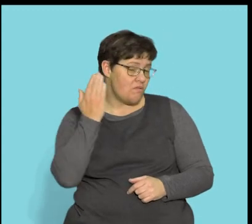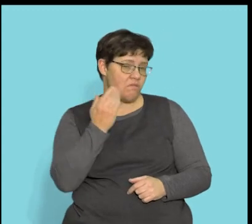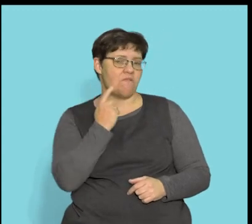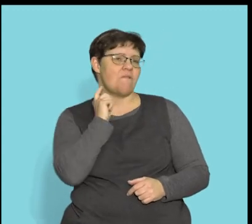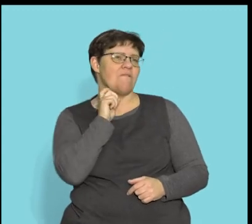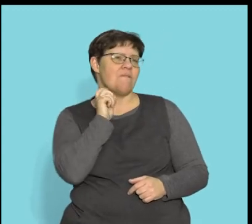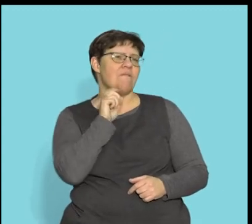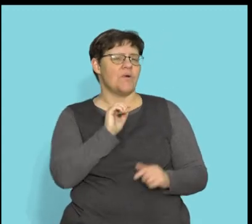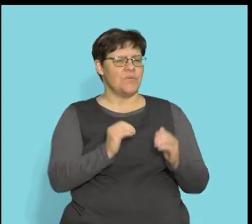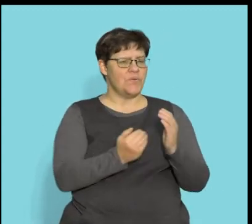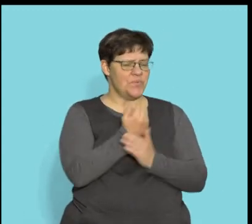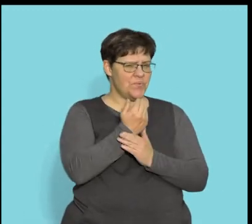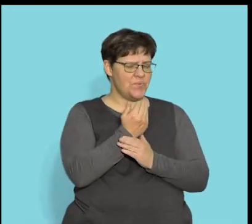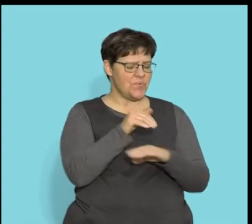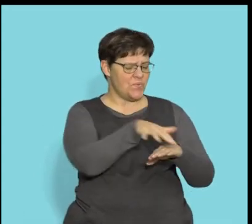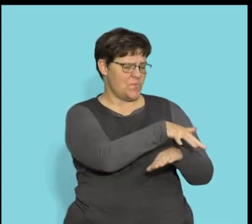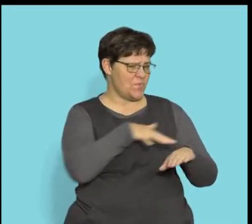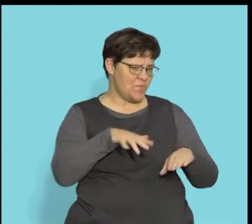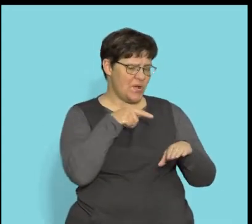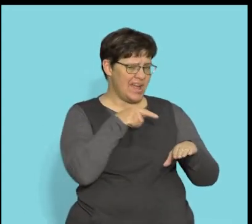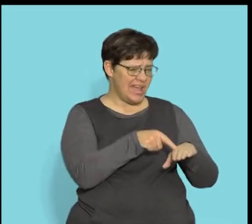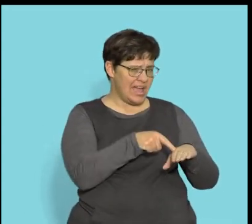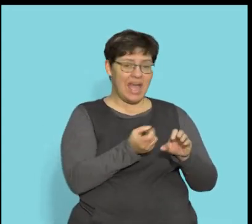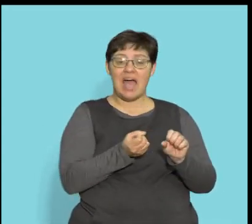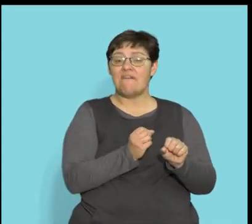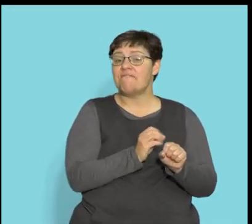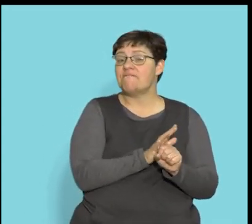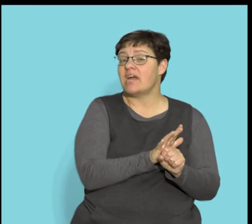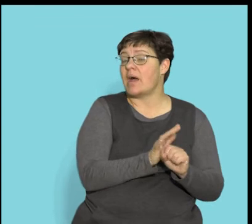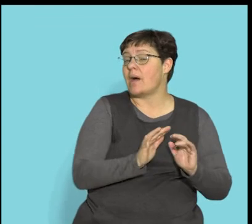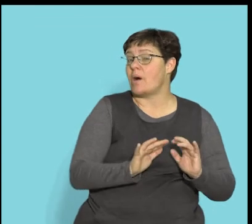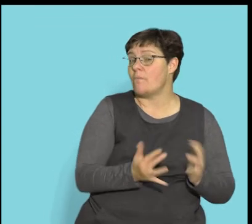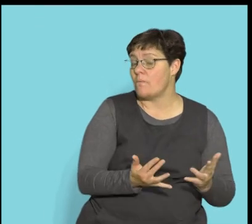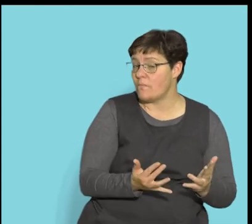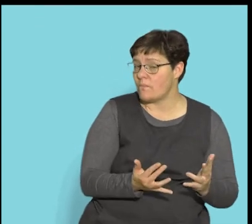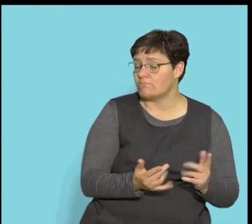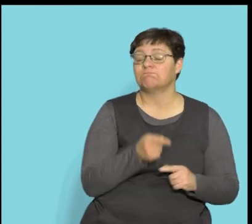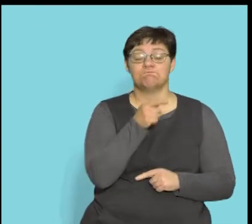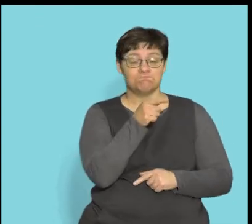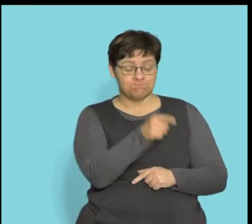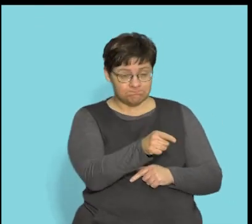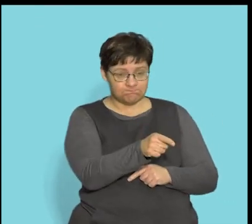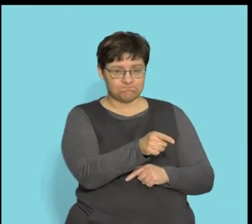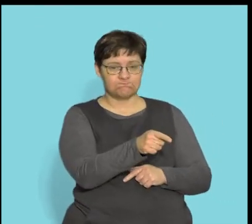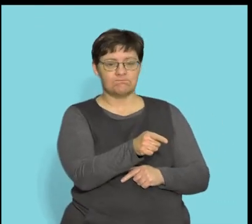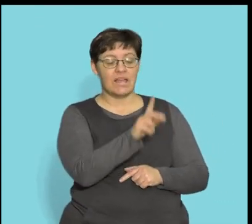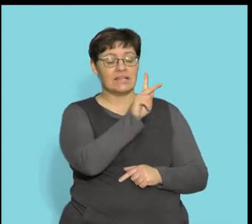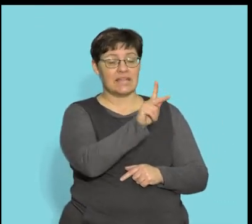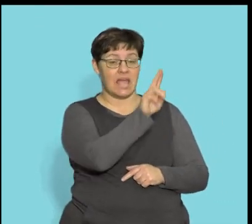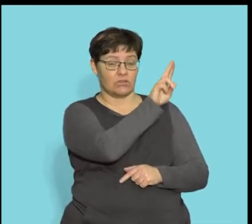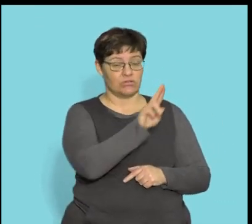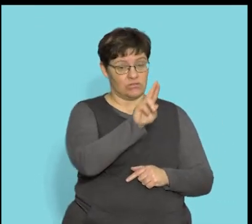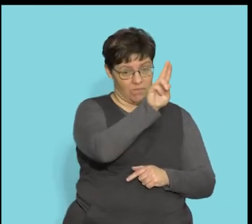the new surface area was affected where the new surface area was